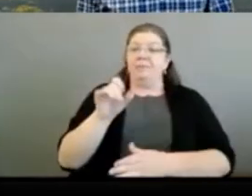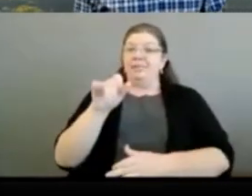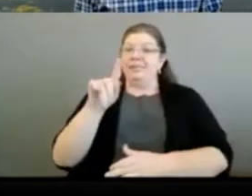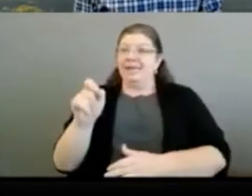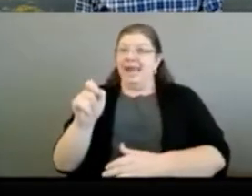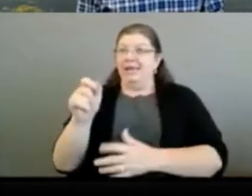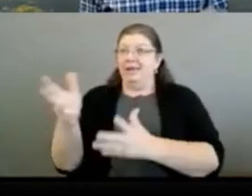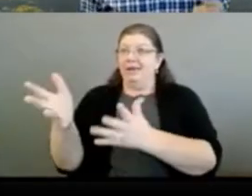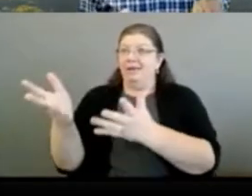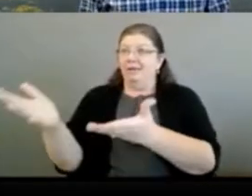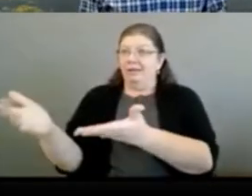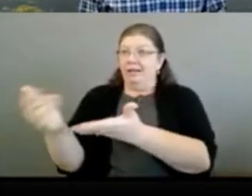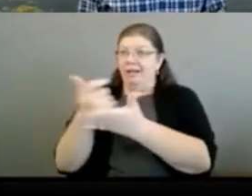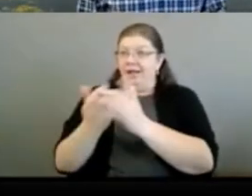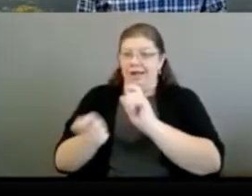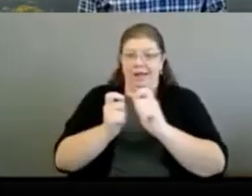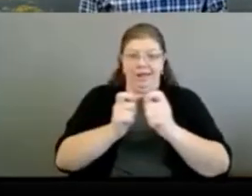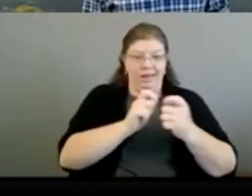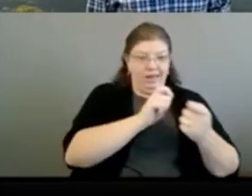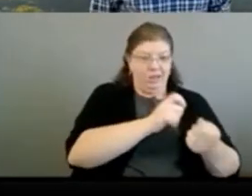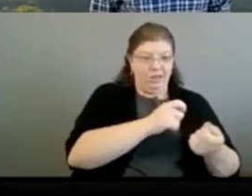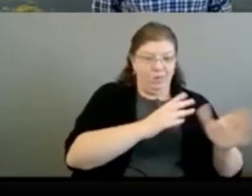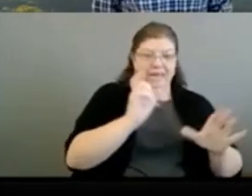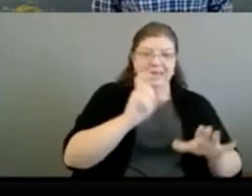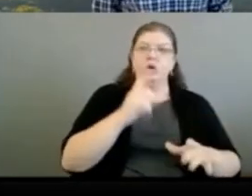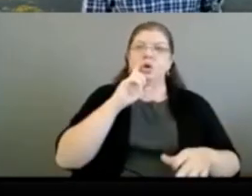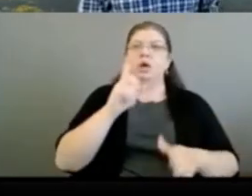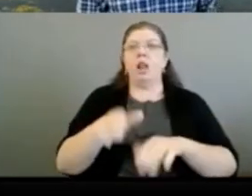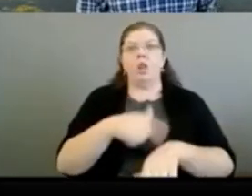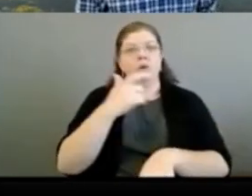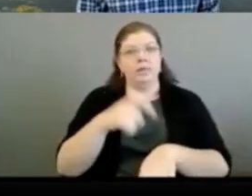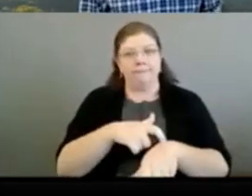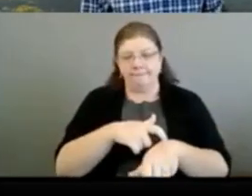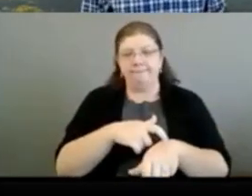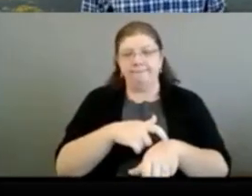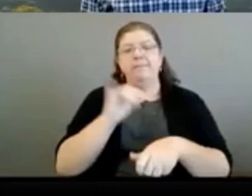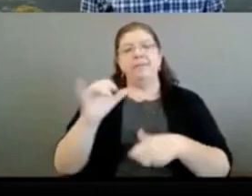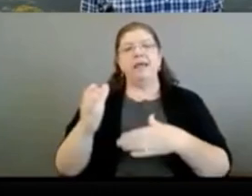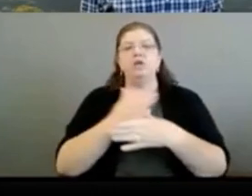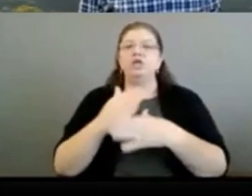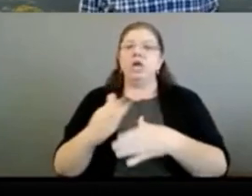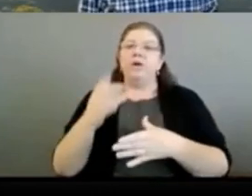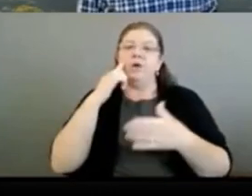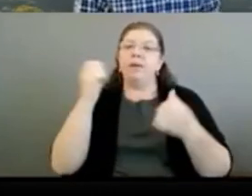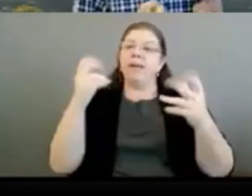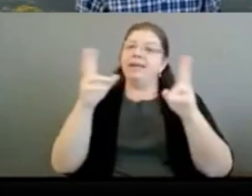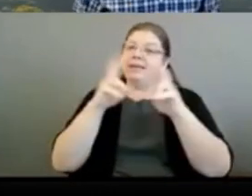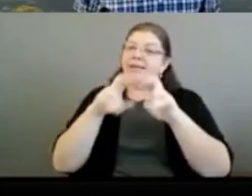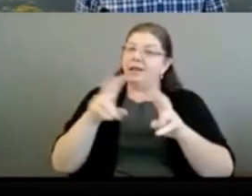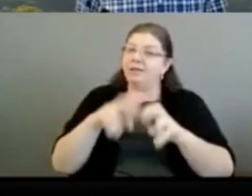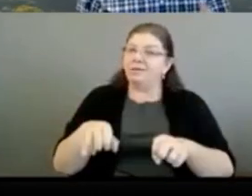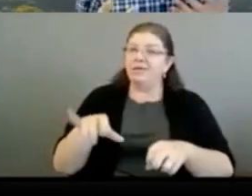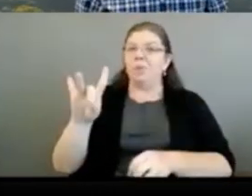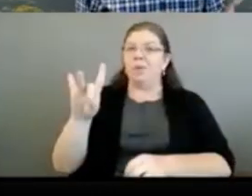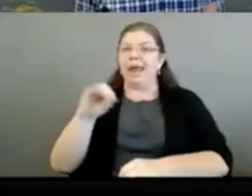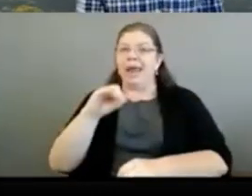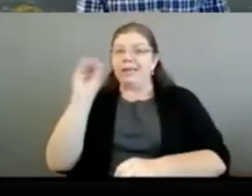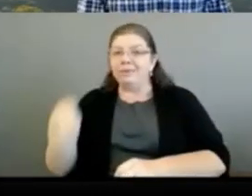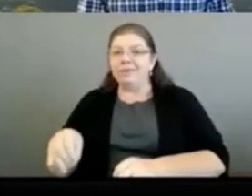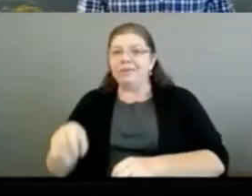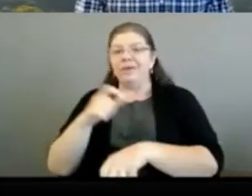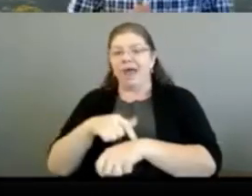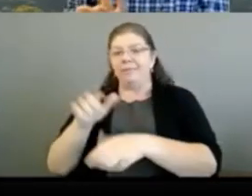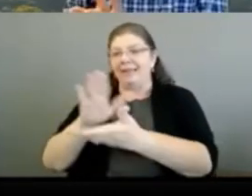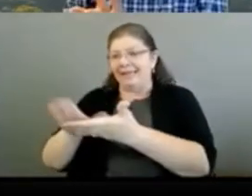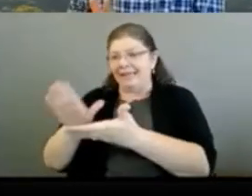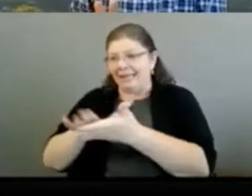structure I needed it to be in took a while. And this is maybe something that's shared by many analyses, where we spend 80% of our time just cleaning and preparing our